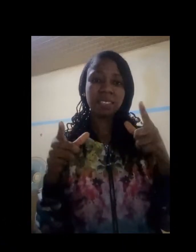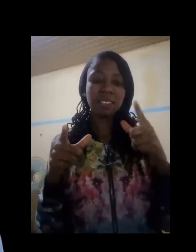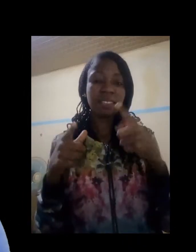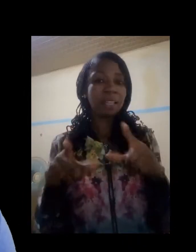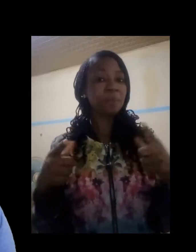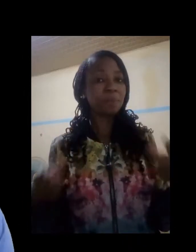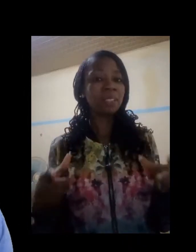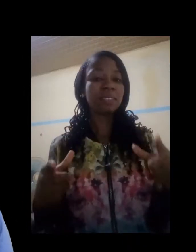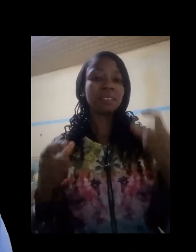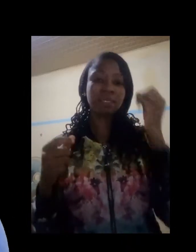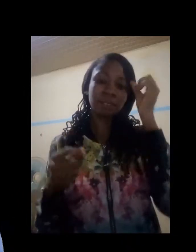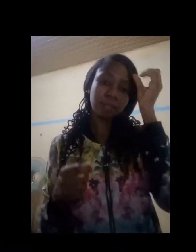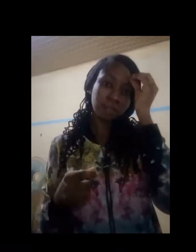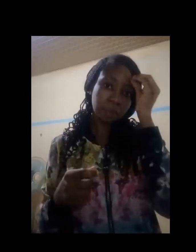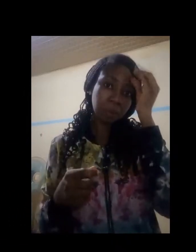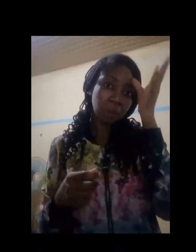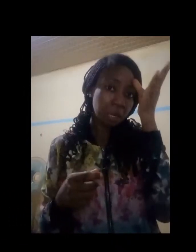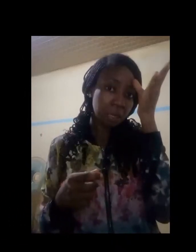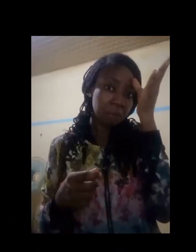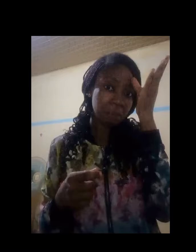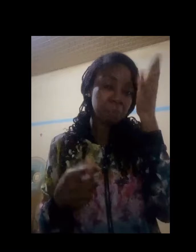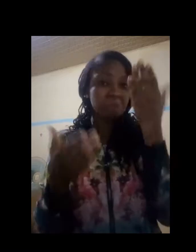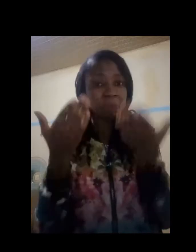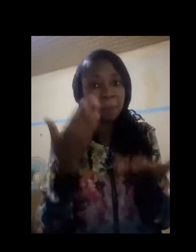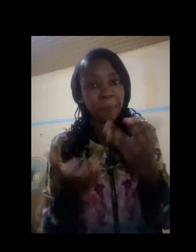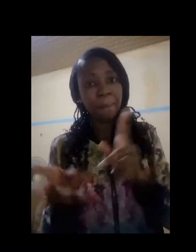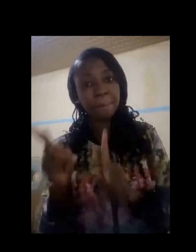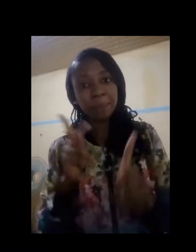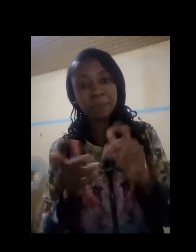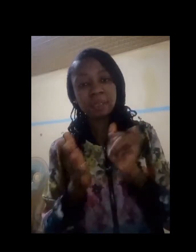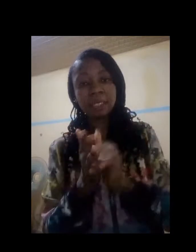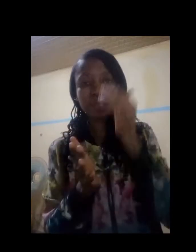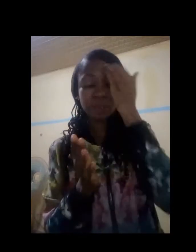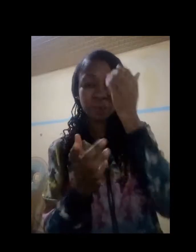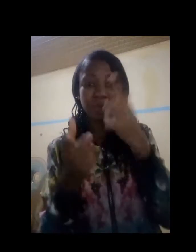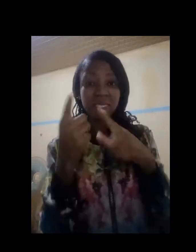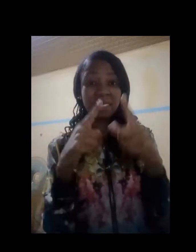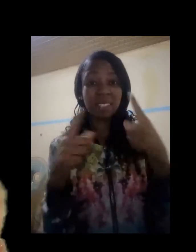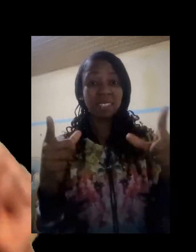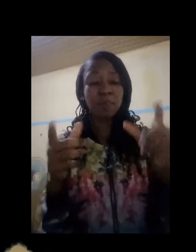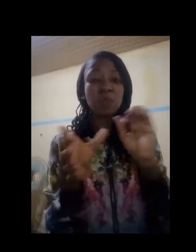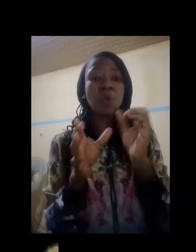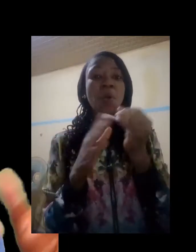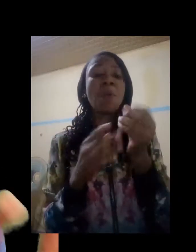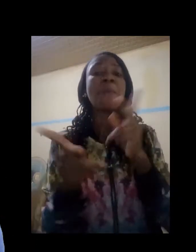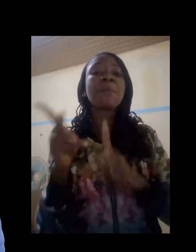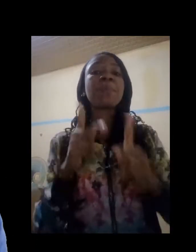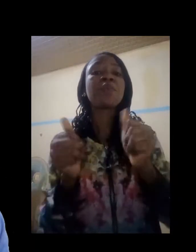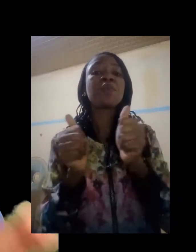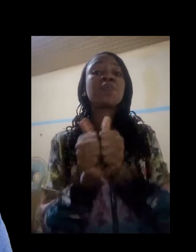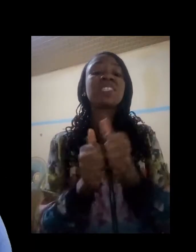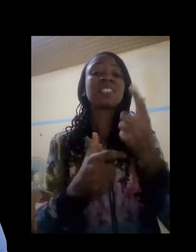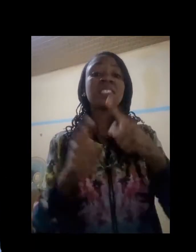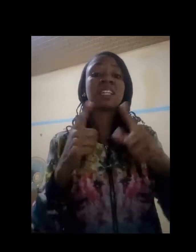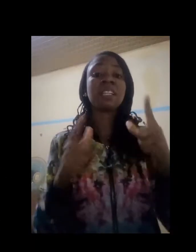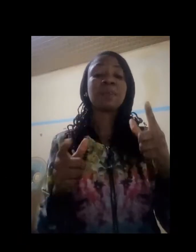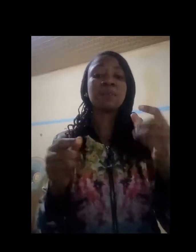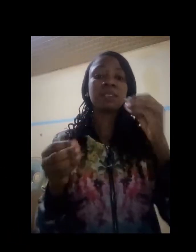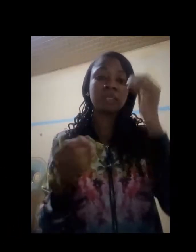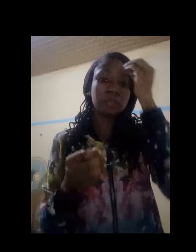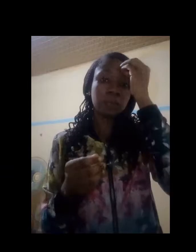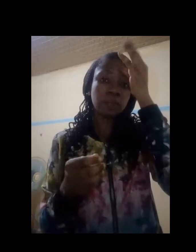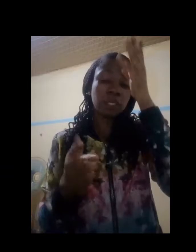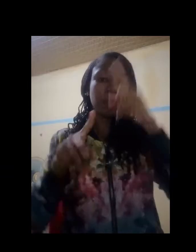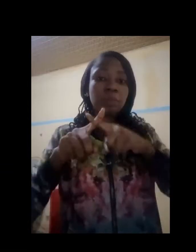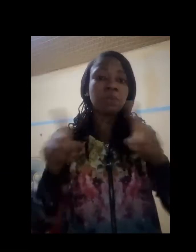knowledge, possibly people with no sign language knowledge, or people with sign language knowledge but no